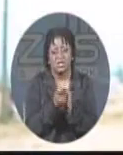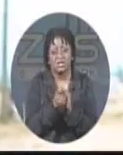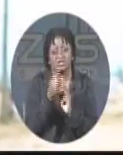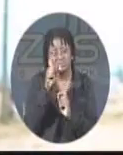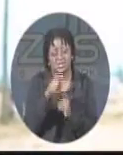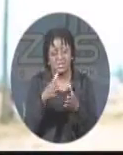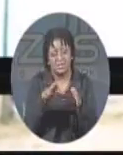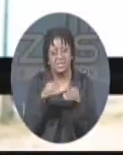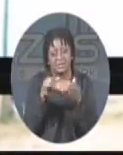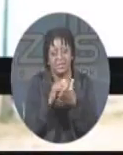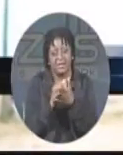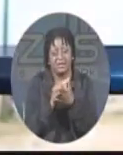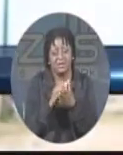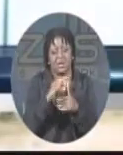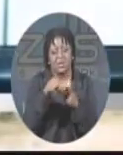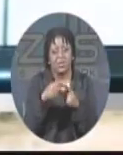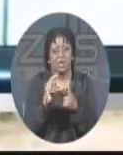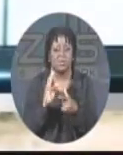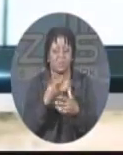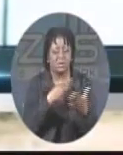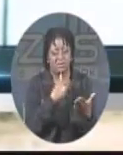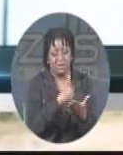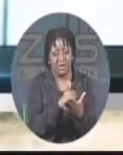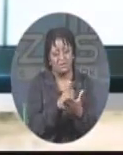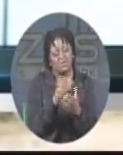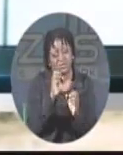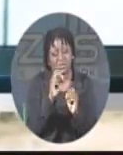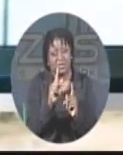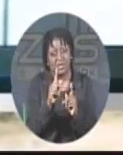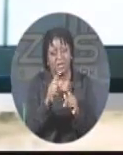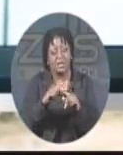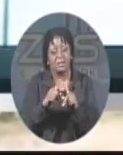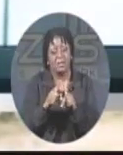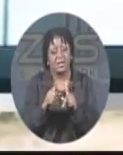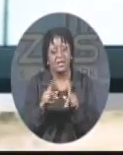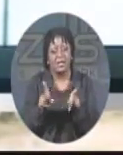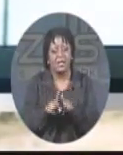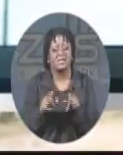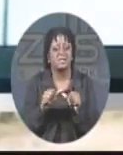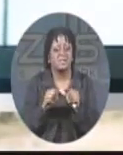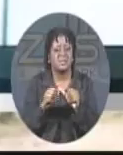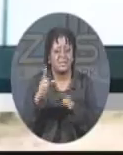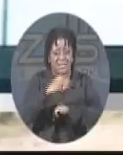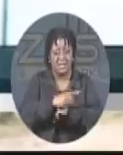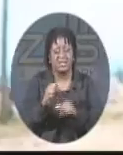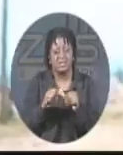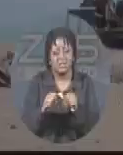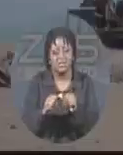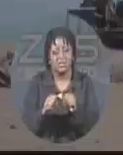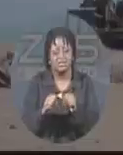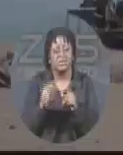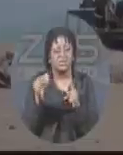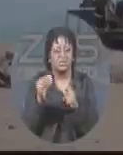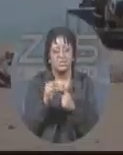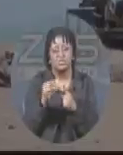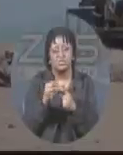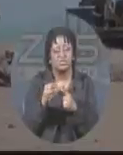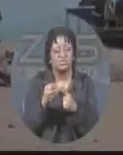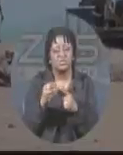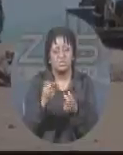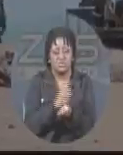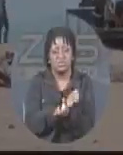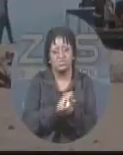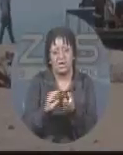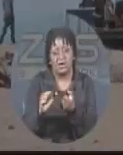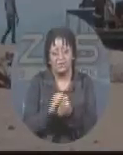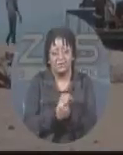of okay, but then as the day came on Thursday, it just started blowing too hard and it's too rough out there. Now for Richard Ross,